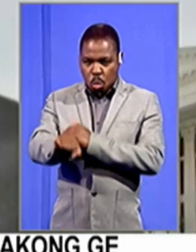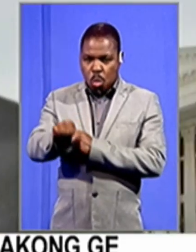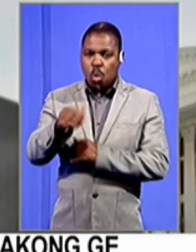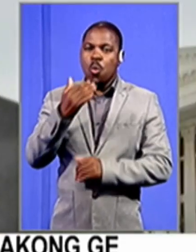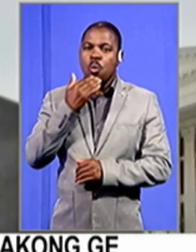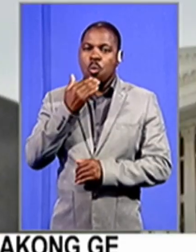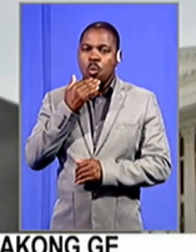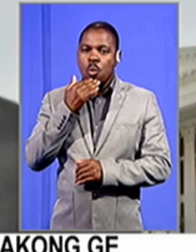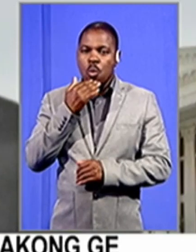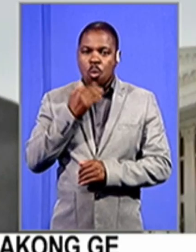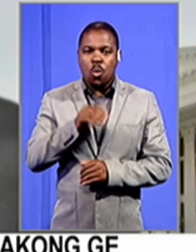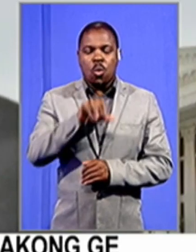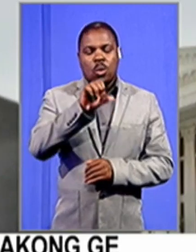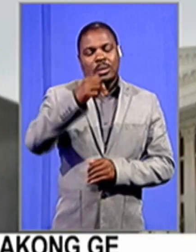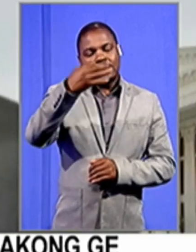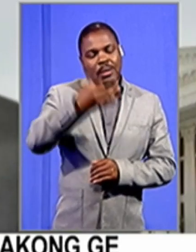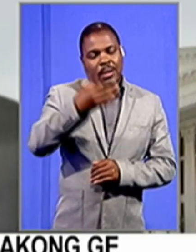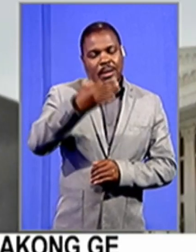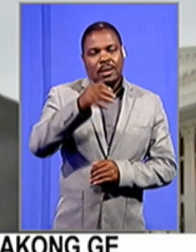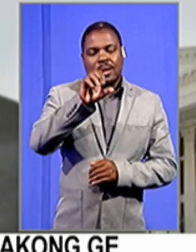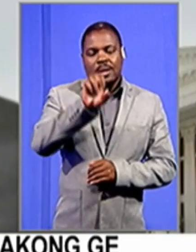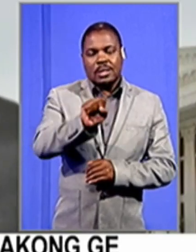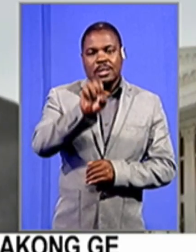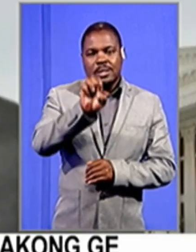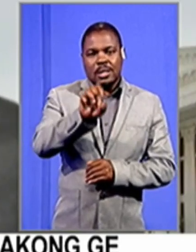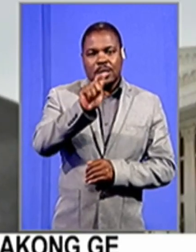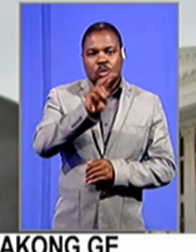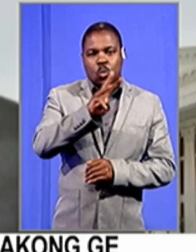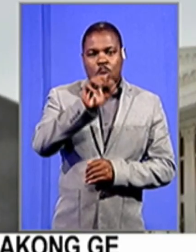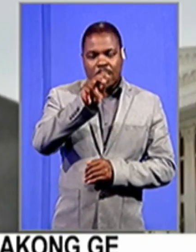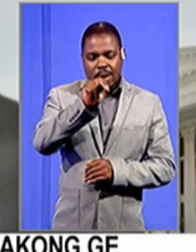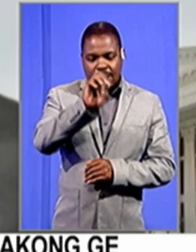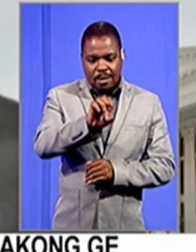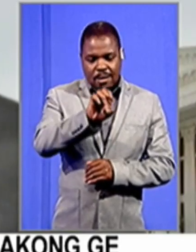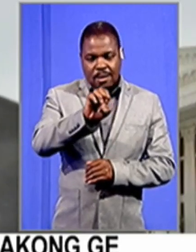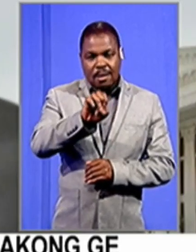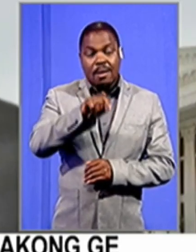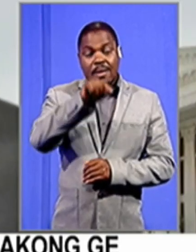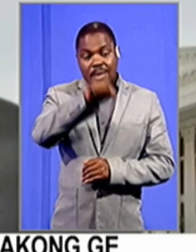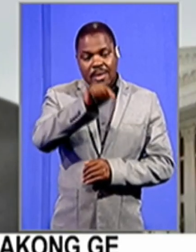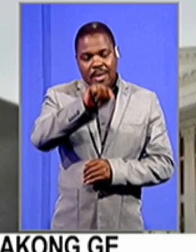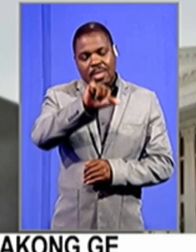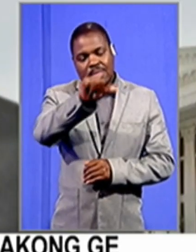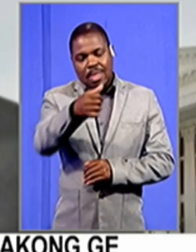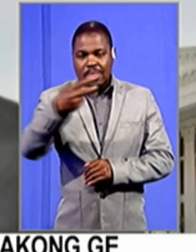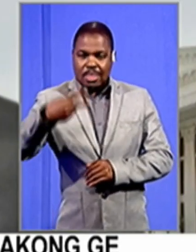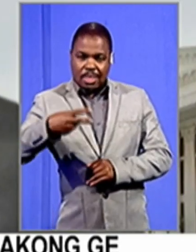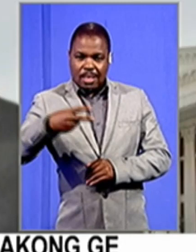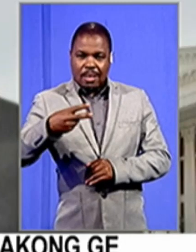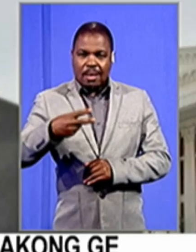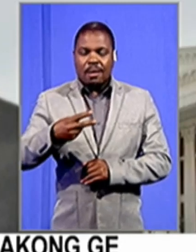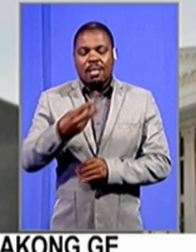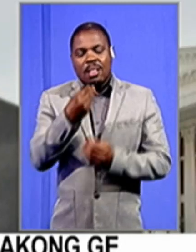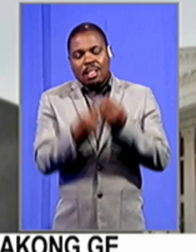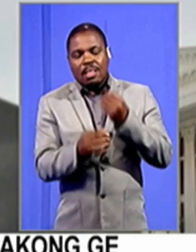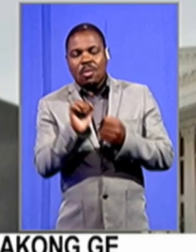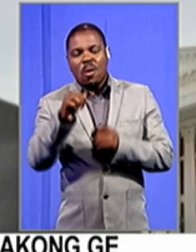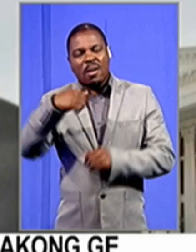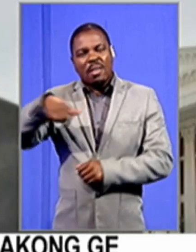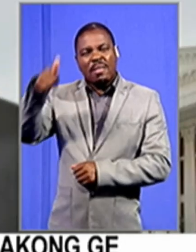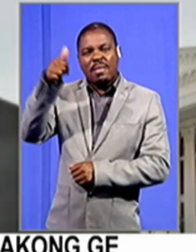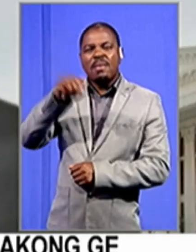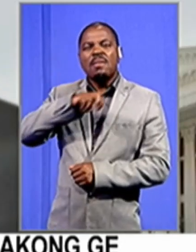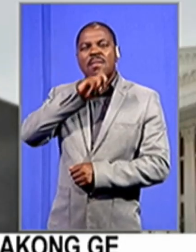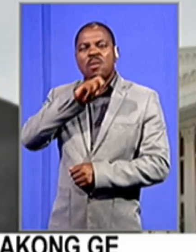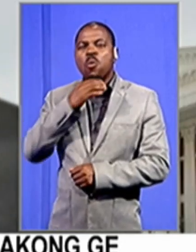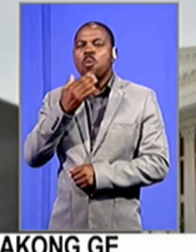mmago Kgošigatšana Modjadji wa boraro babao Kgošigatšana ke mokoto wa bobedi motolo wa Kgošikgolo